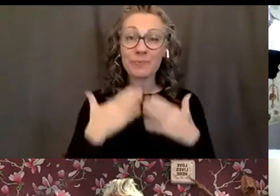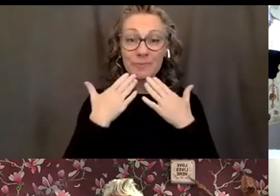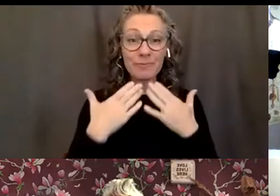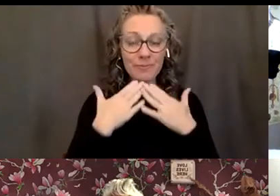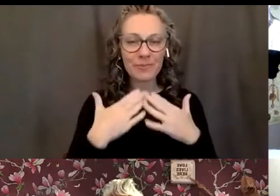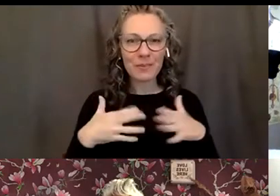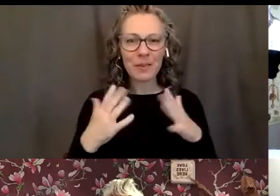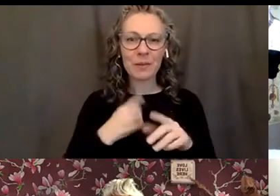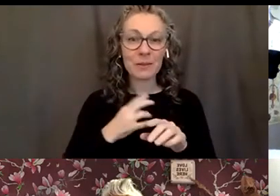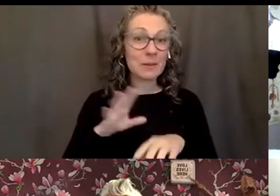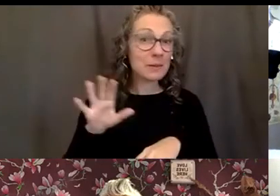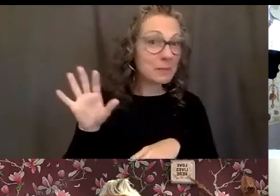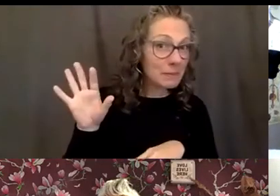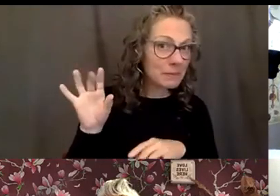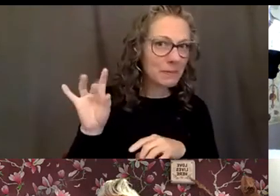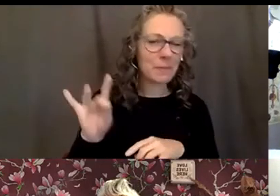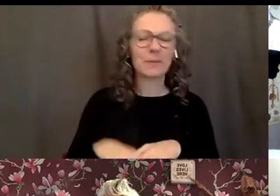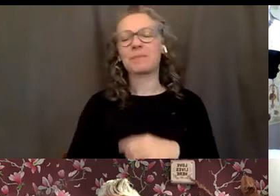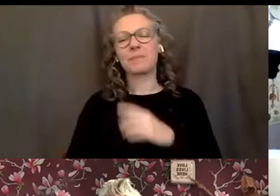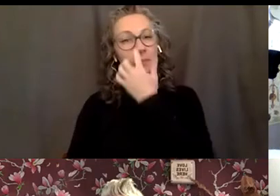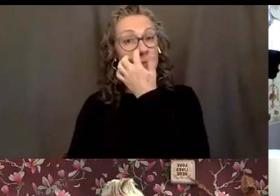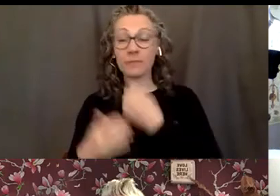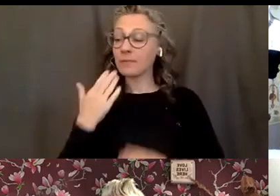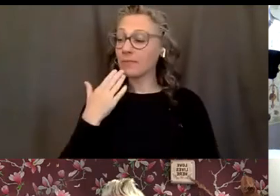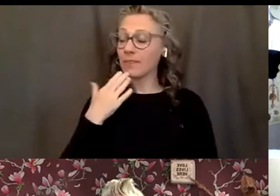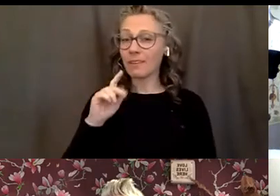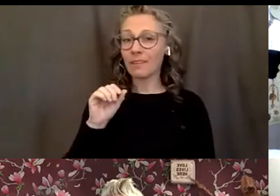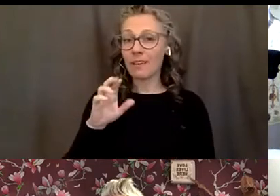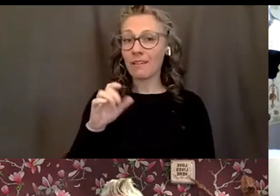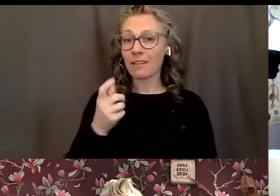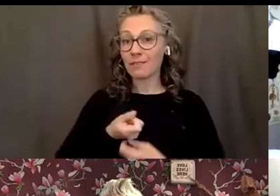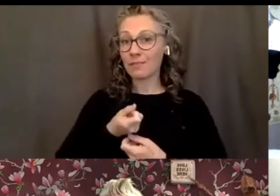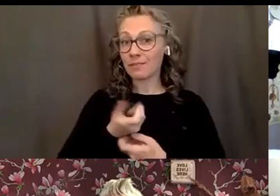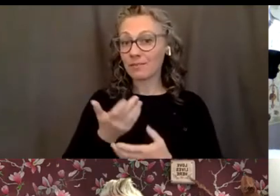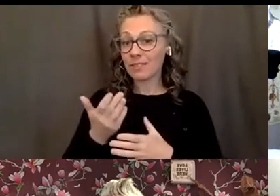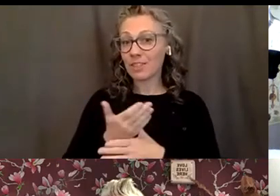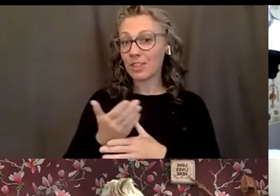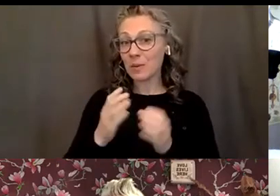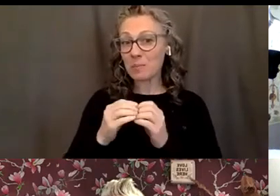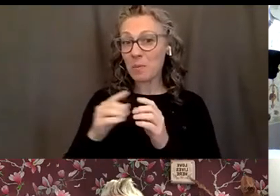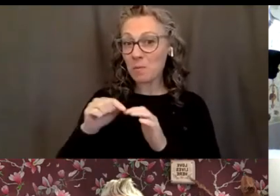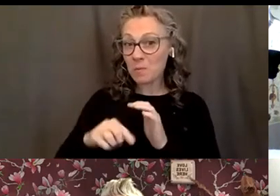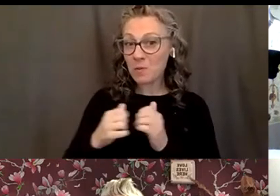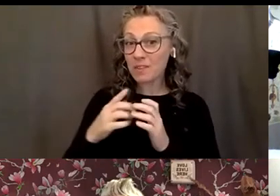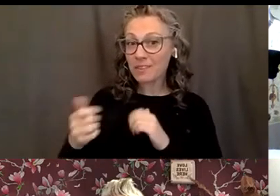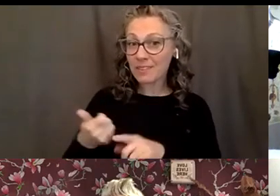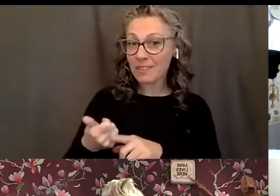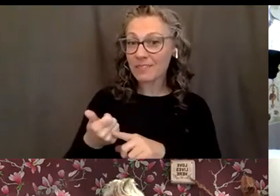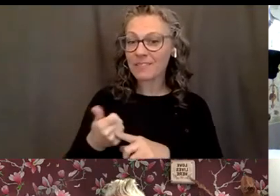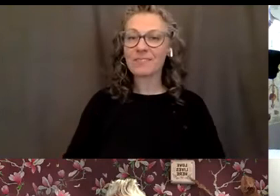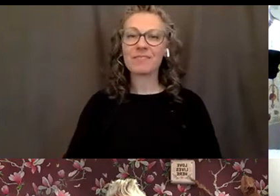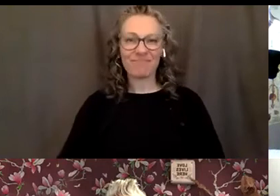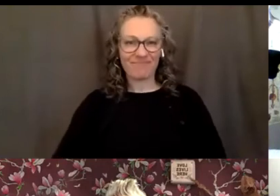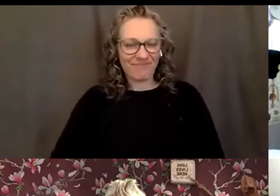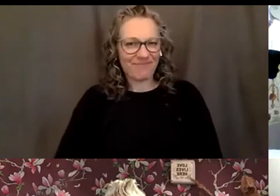allowing me to jump in there. So Thanks, Karen. Thanks for sharing more of you than we know from the panel so far. Great, Audrey.